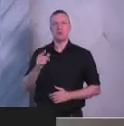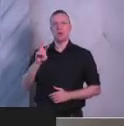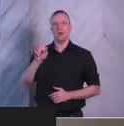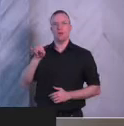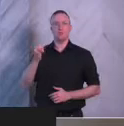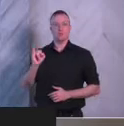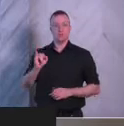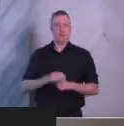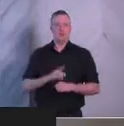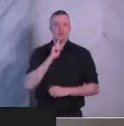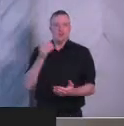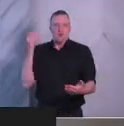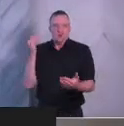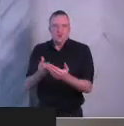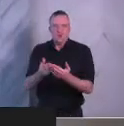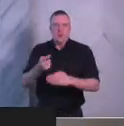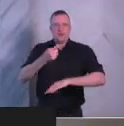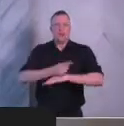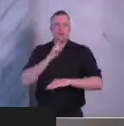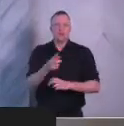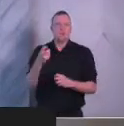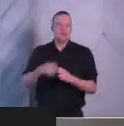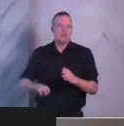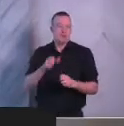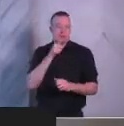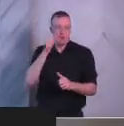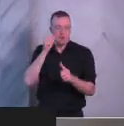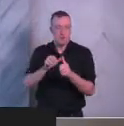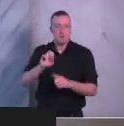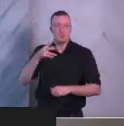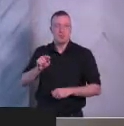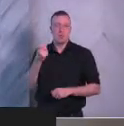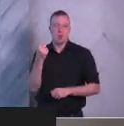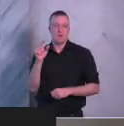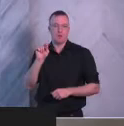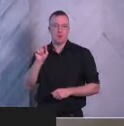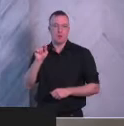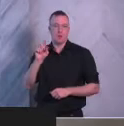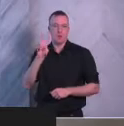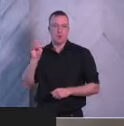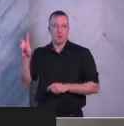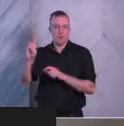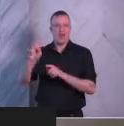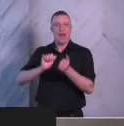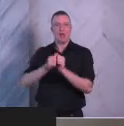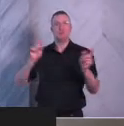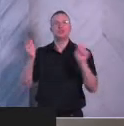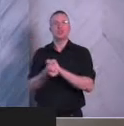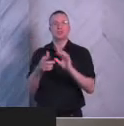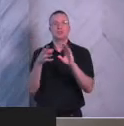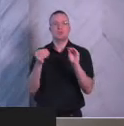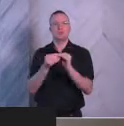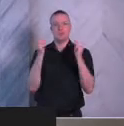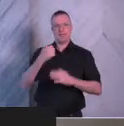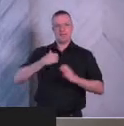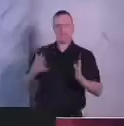so close to the date, it's very difficult to not remember September 11, 2001 and how that changed the narrative for many Canadians.